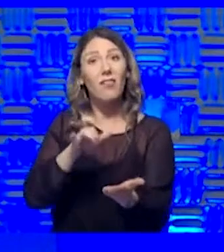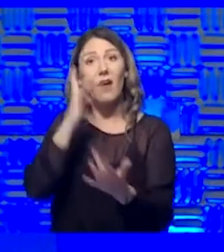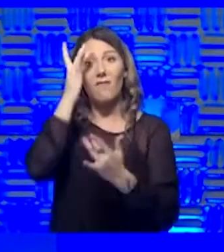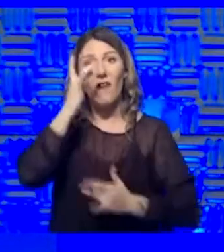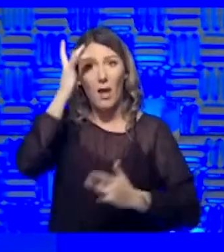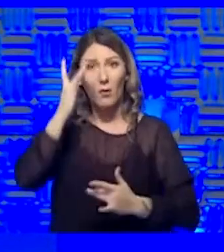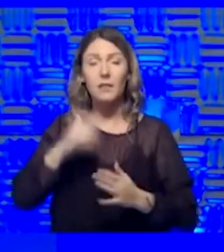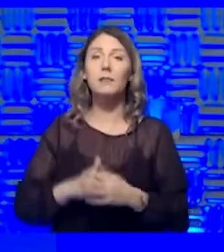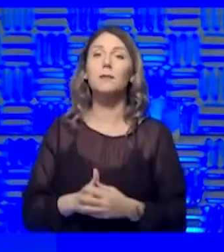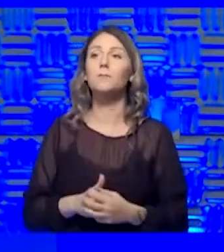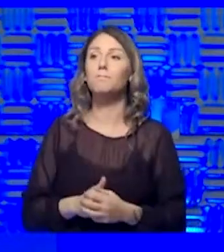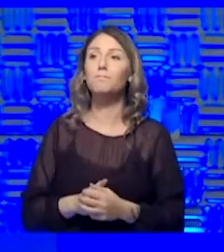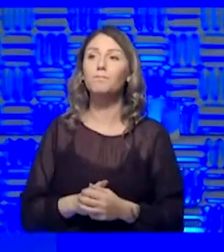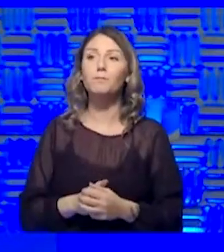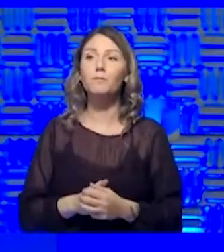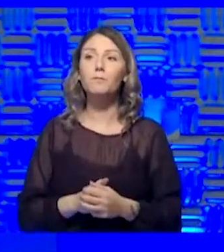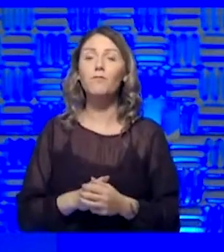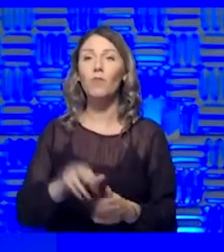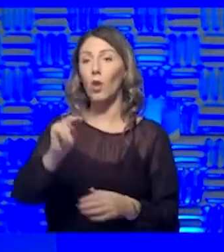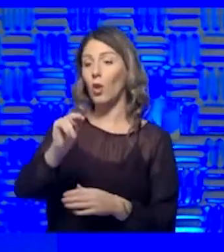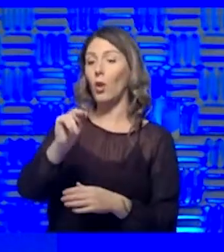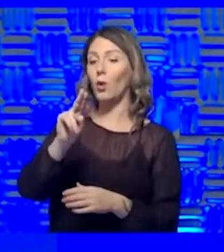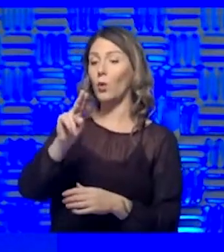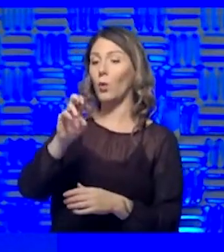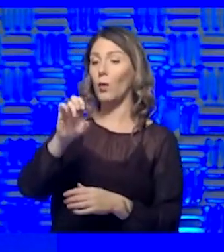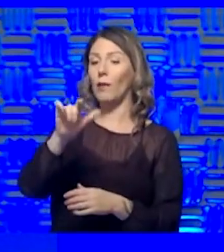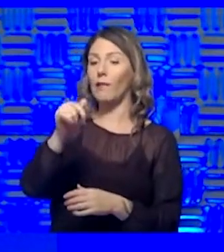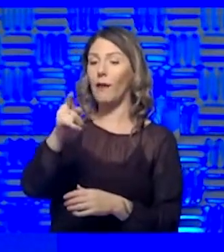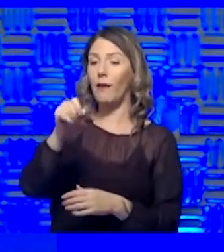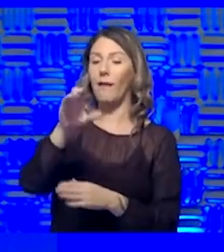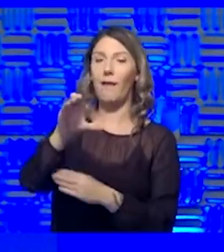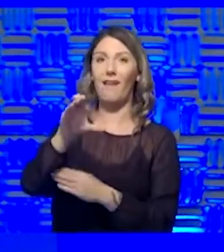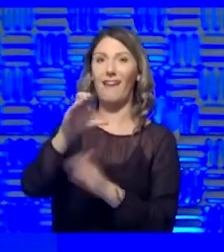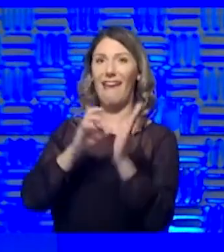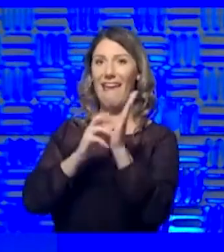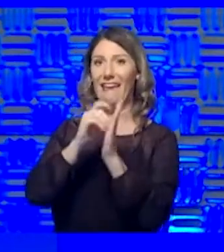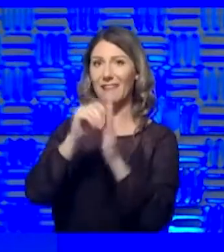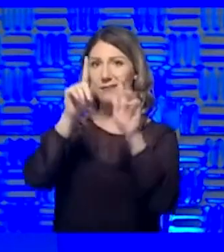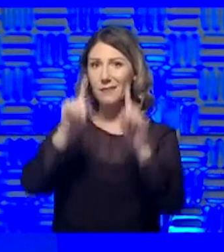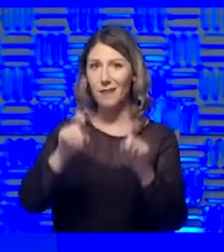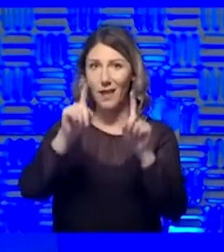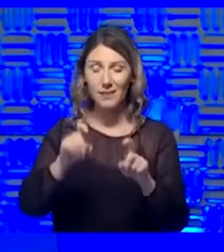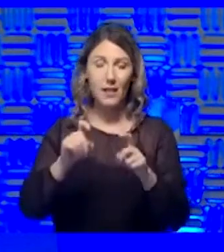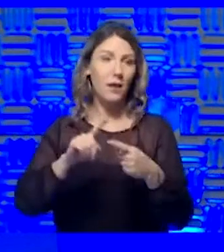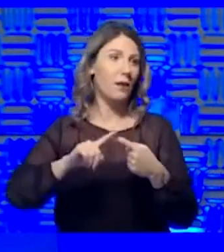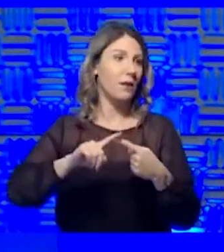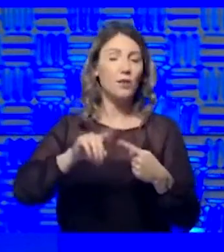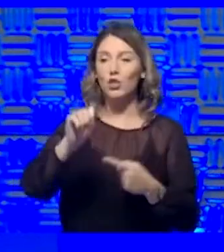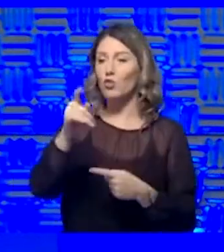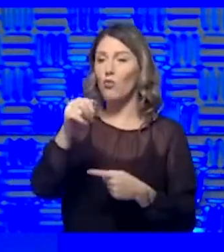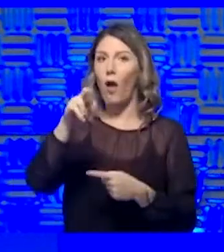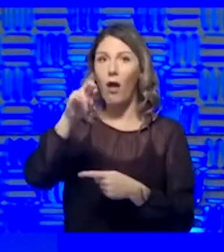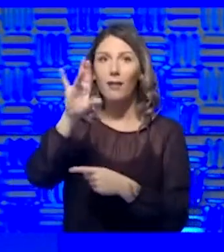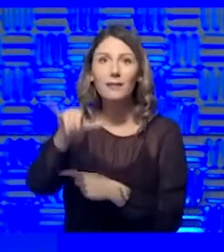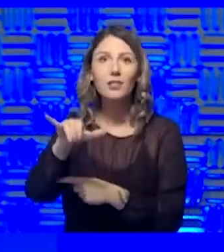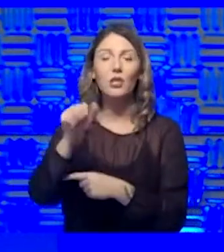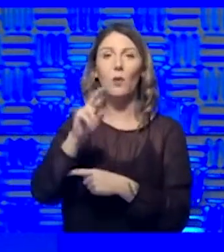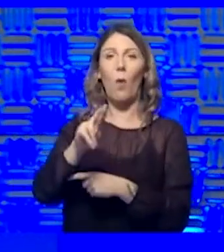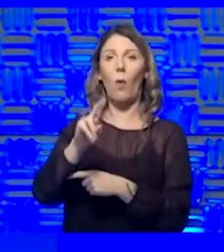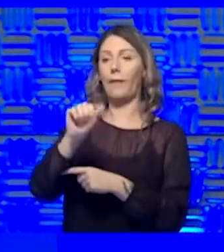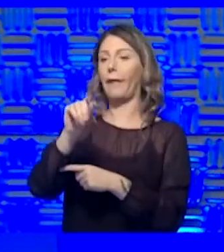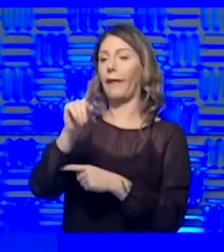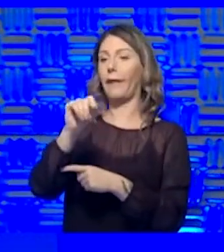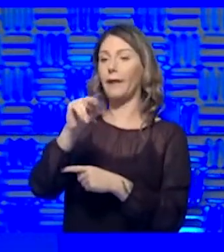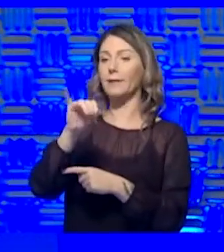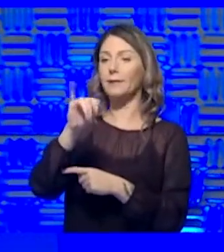It's a nucleic acid test. We still haven't gotten into the serology or the antibodies. We've talked about that last week.